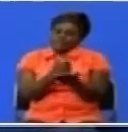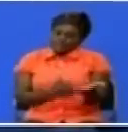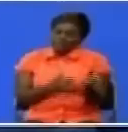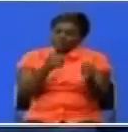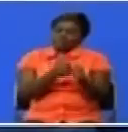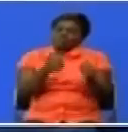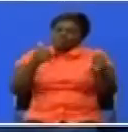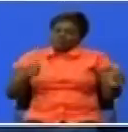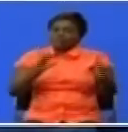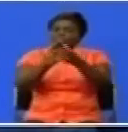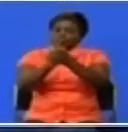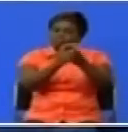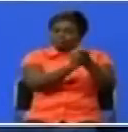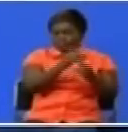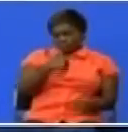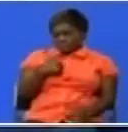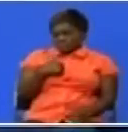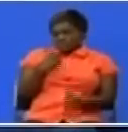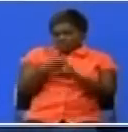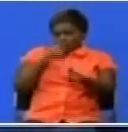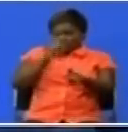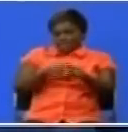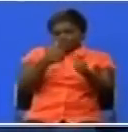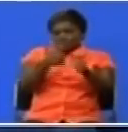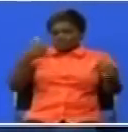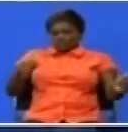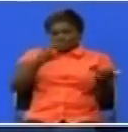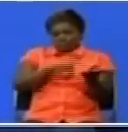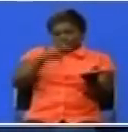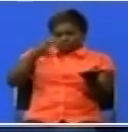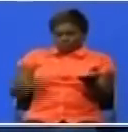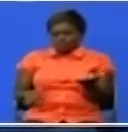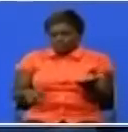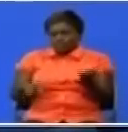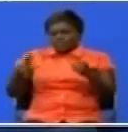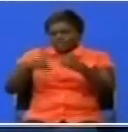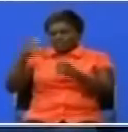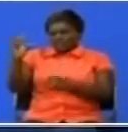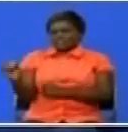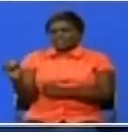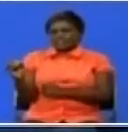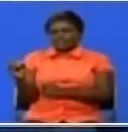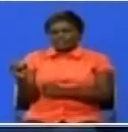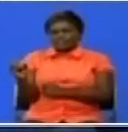have refused to greet me since I refused to retire at the age of 70.